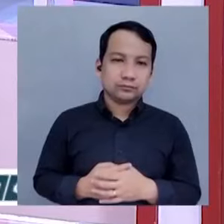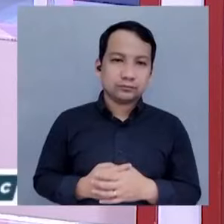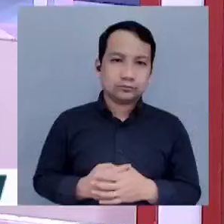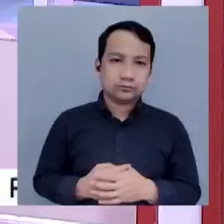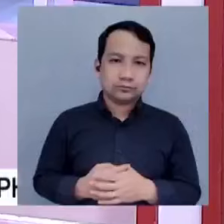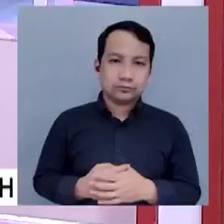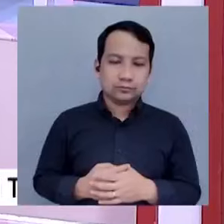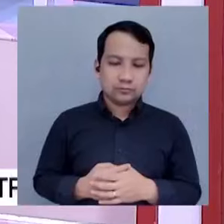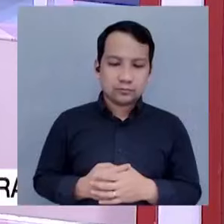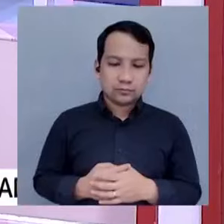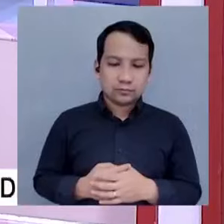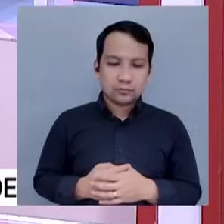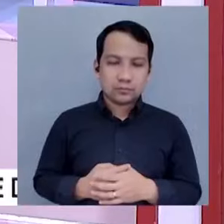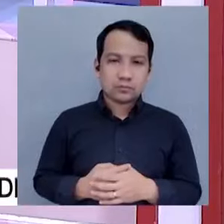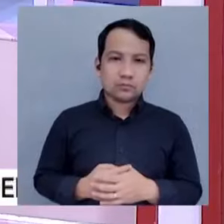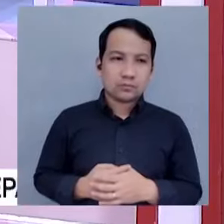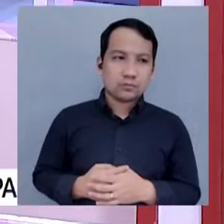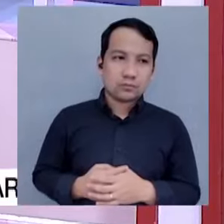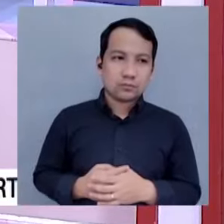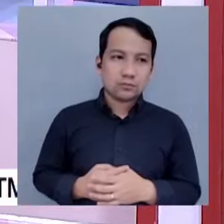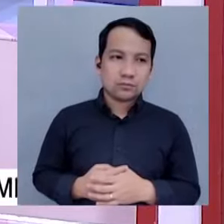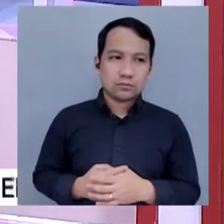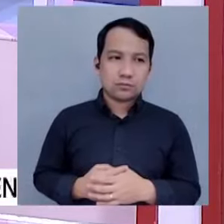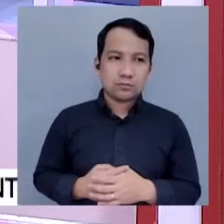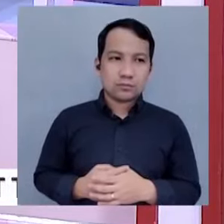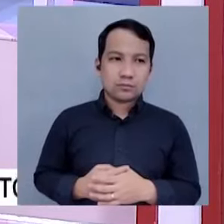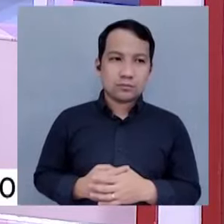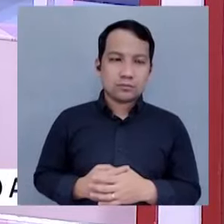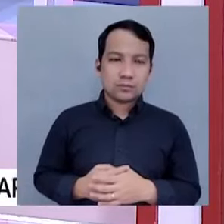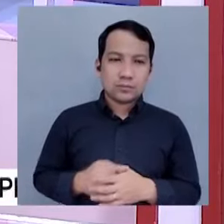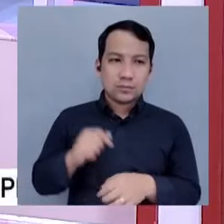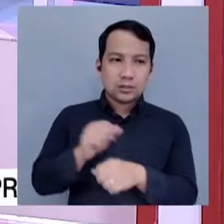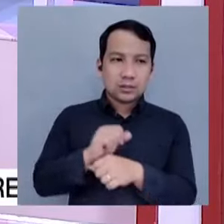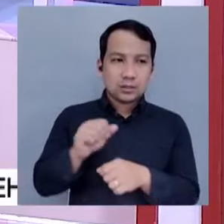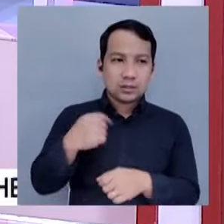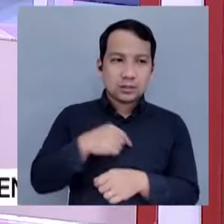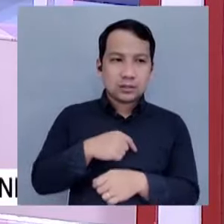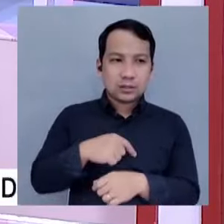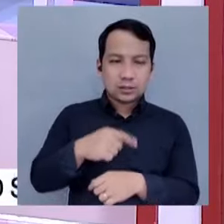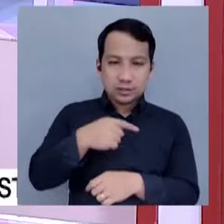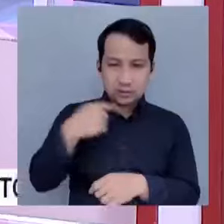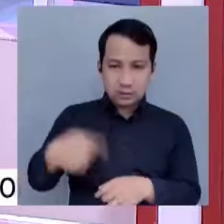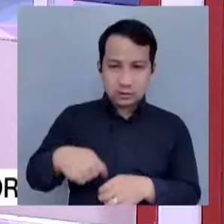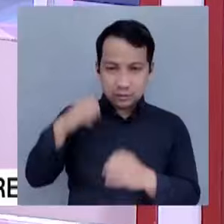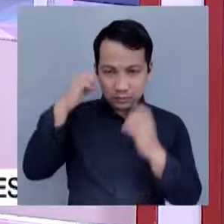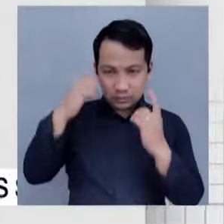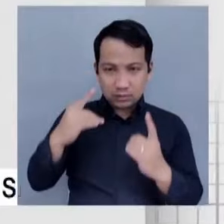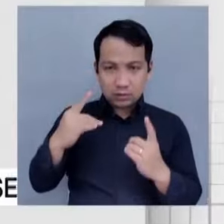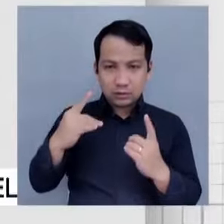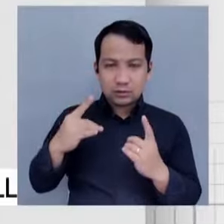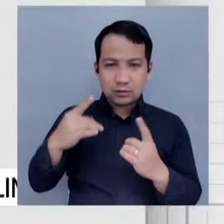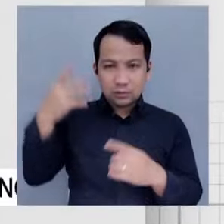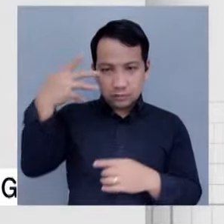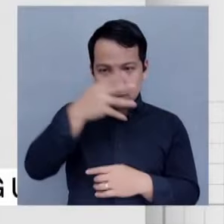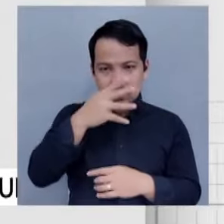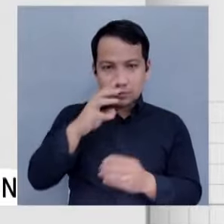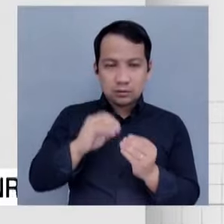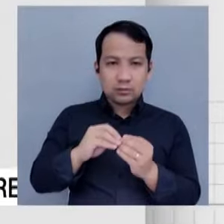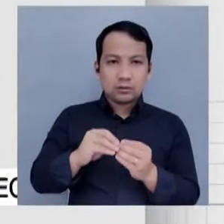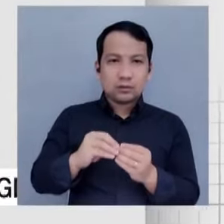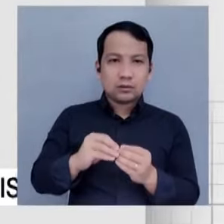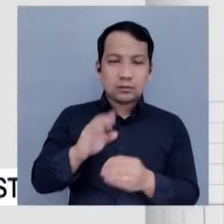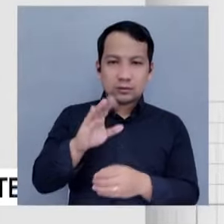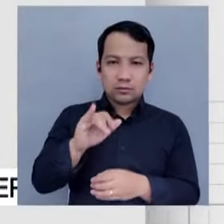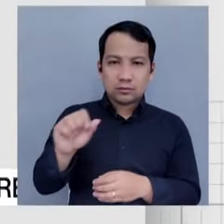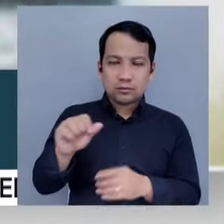Senator Sherwin Gatchalian reveals the Senate is working with the Chinese embassy to determine the real citizenship of controversial Bamban Tarlac